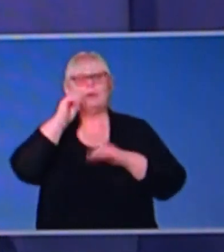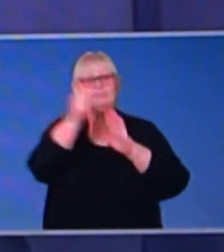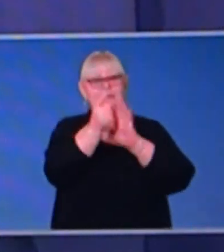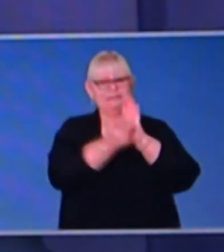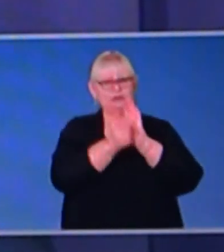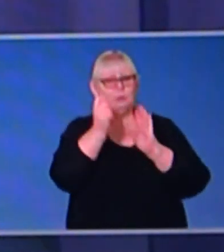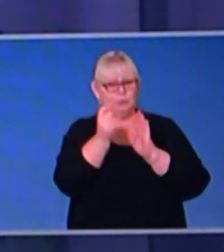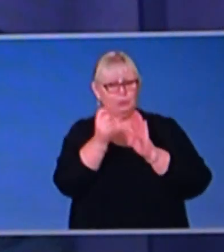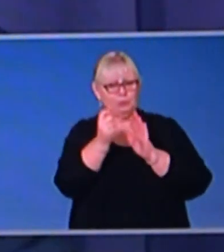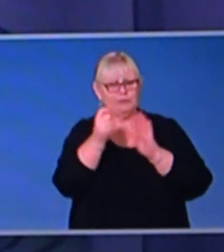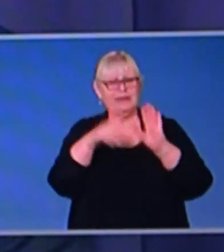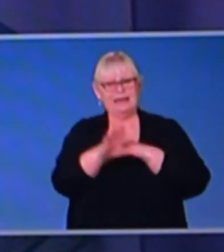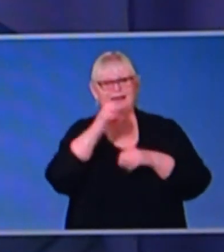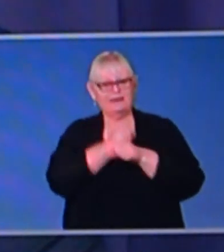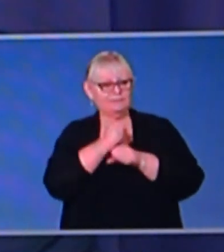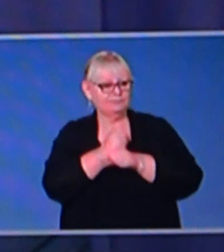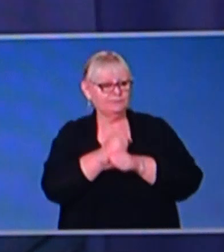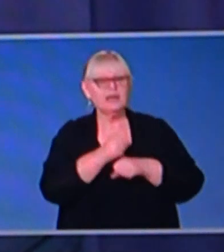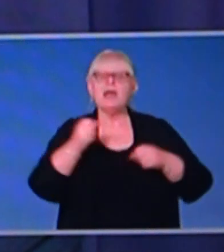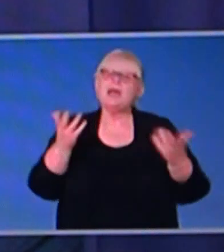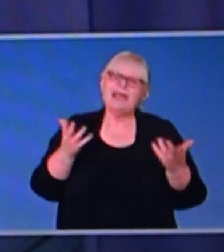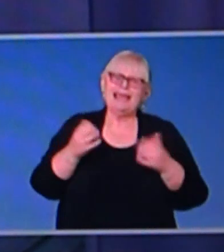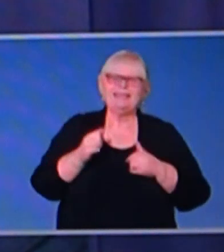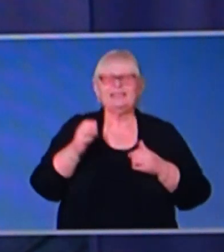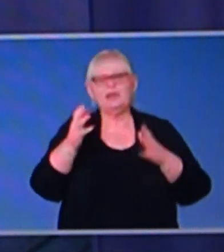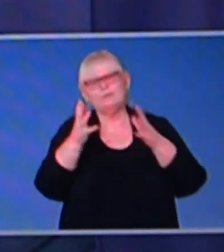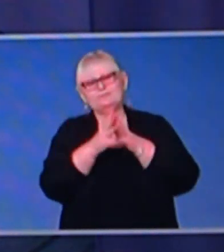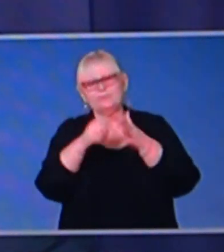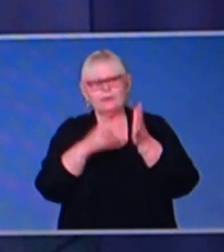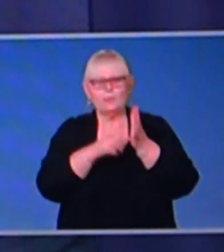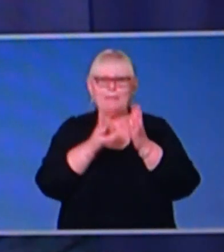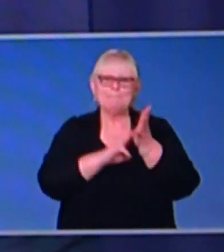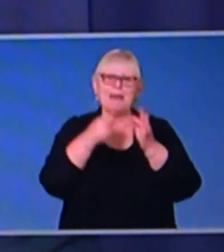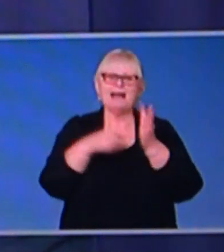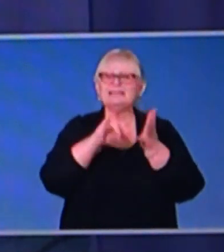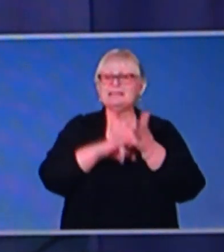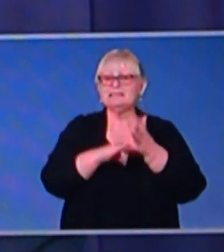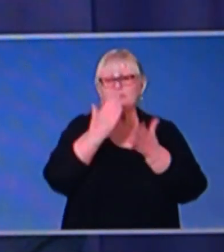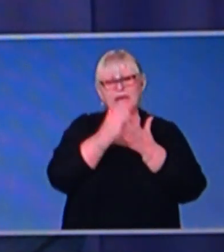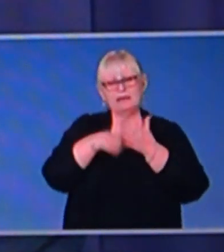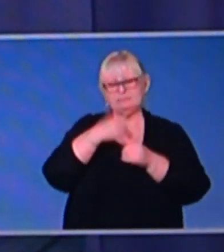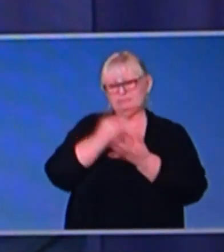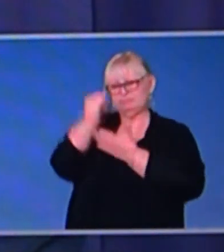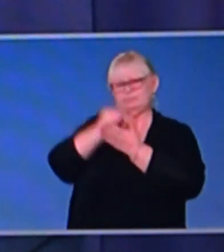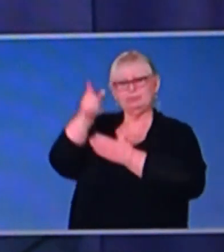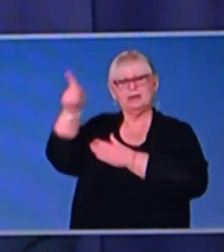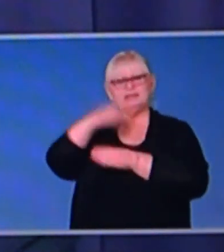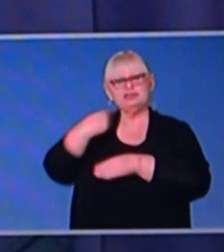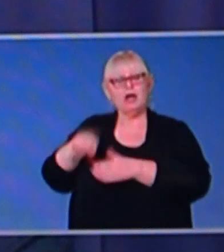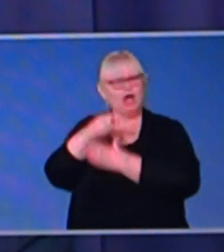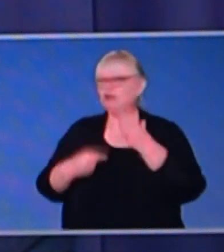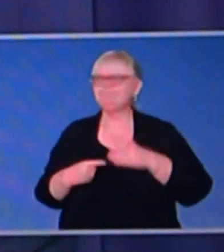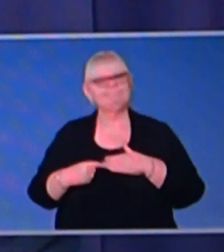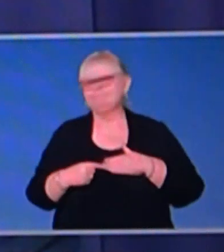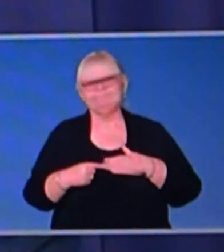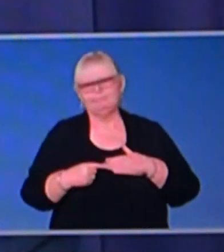Parliament. Look, on wildlife wet markets, my position has never been directed only to one country. It's been a broad position. These markets